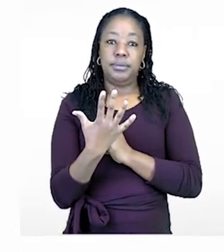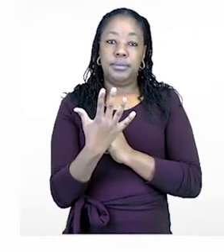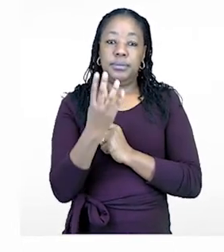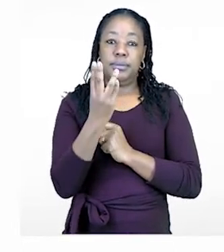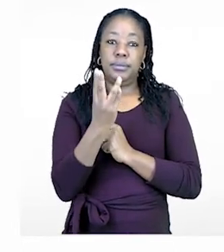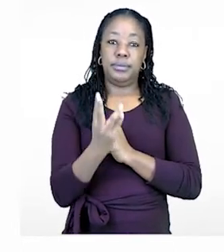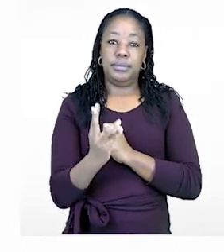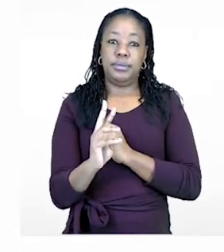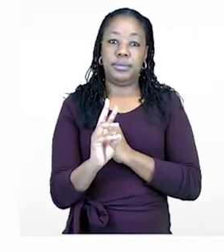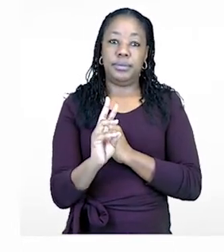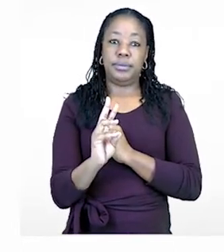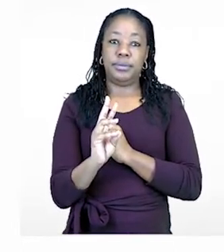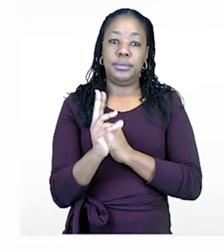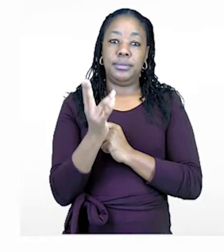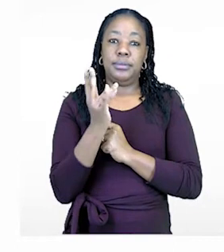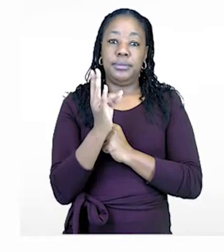5, 6,